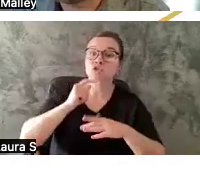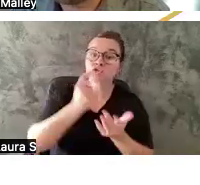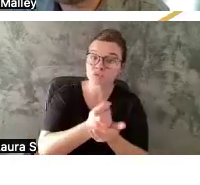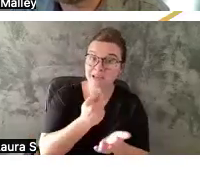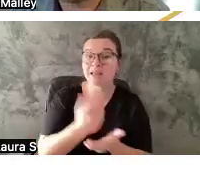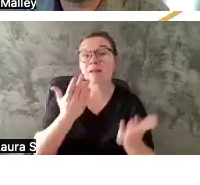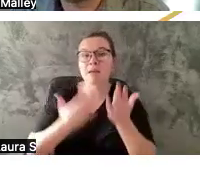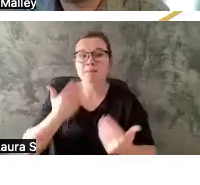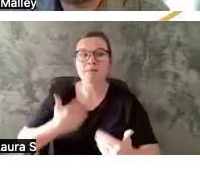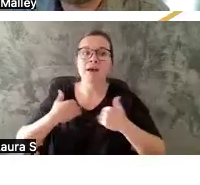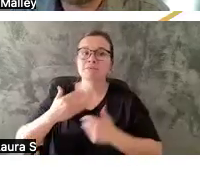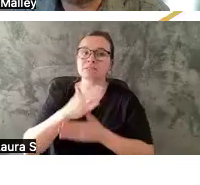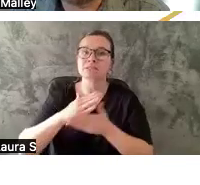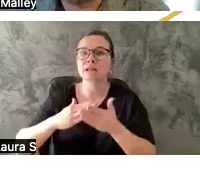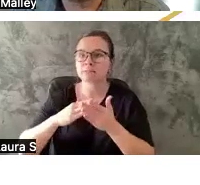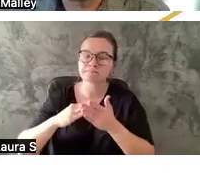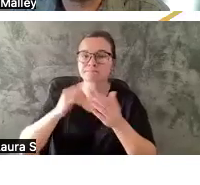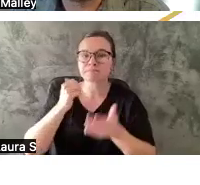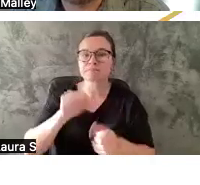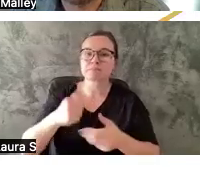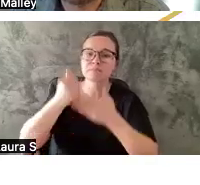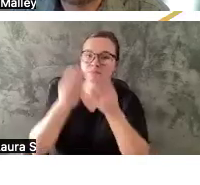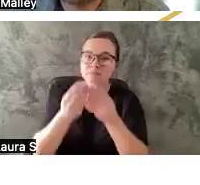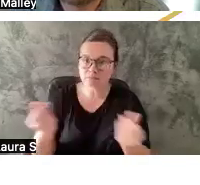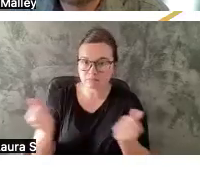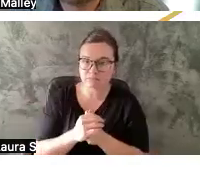there's some mediation that could occur.